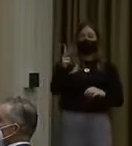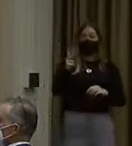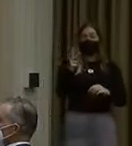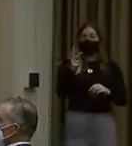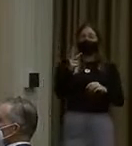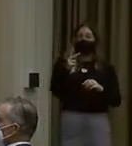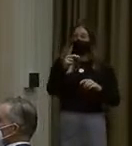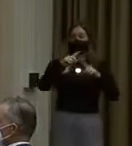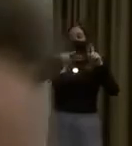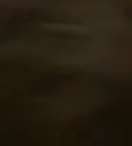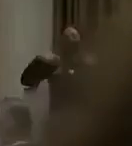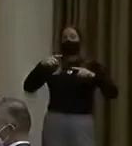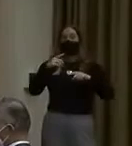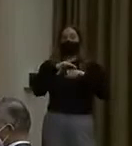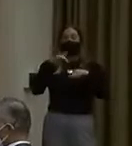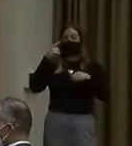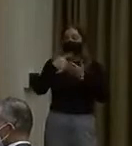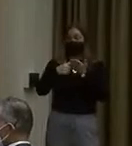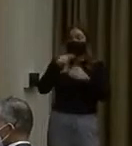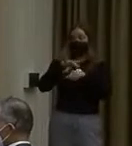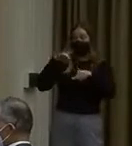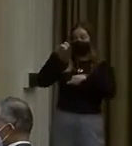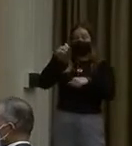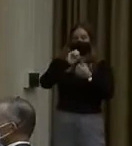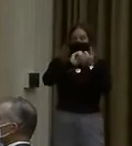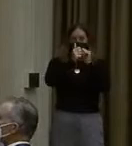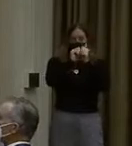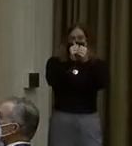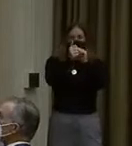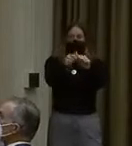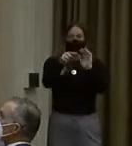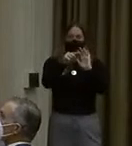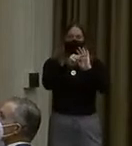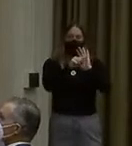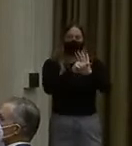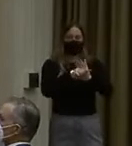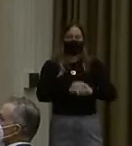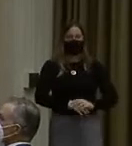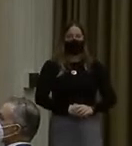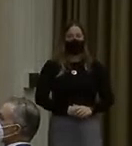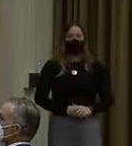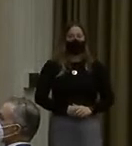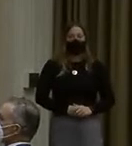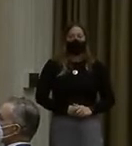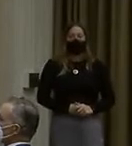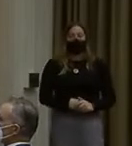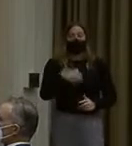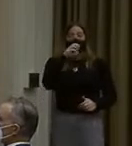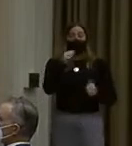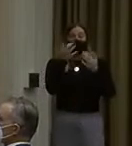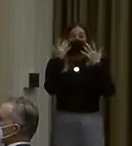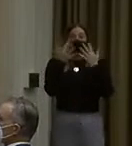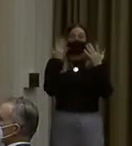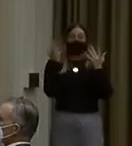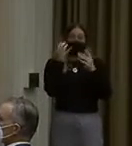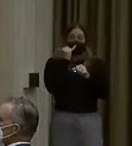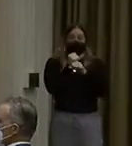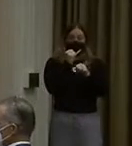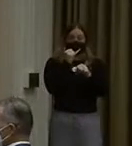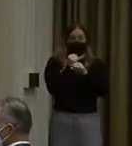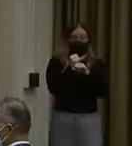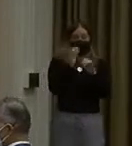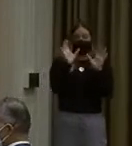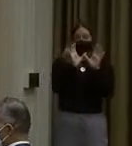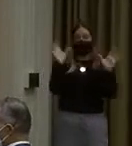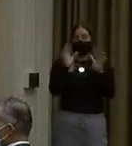earlier, companies that fail to adjust to this will be at a competitive disadvantage. So the Age-Friendly Institute's Certified Age-Friendly